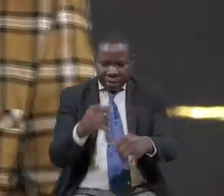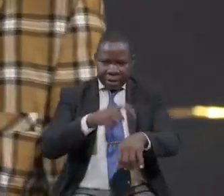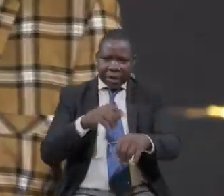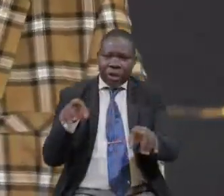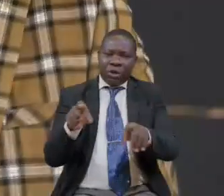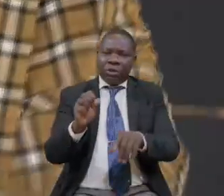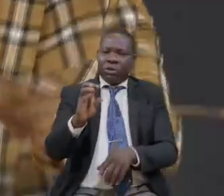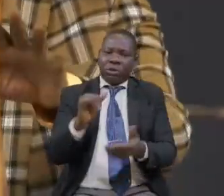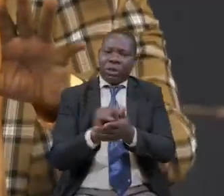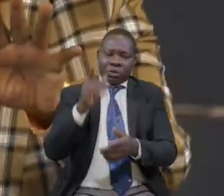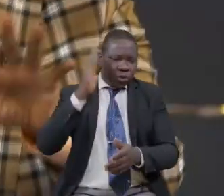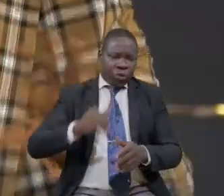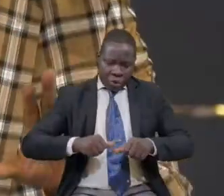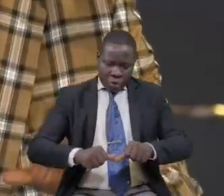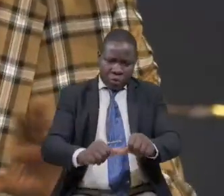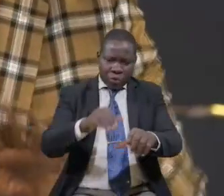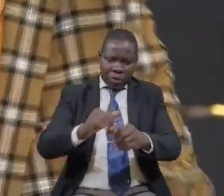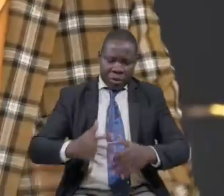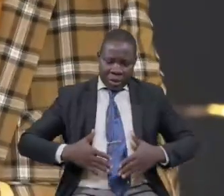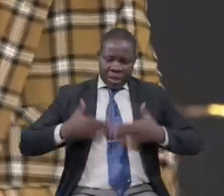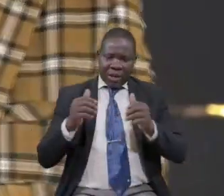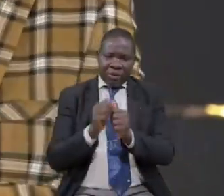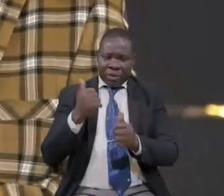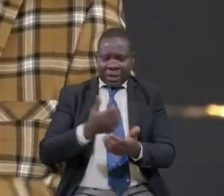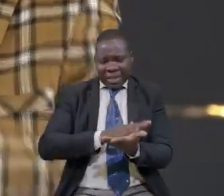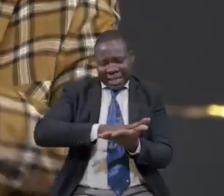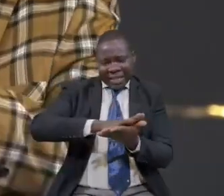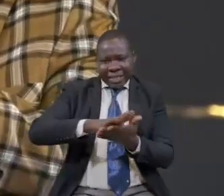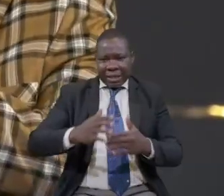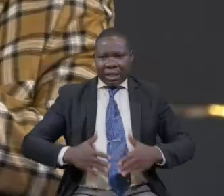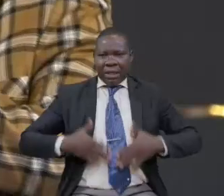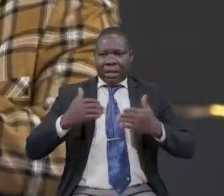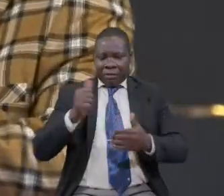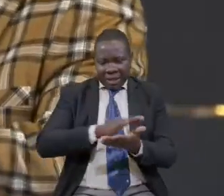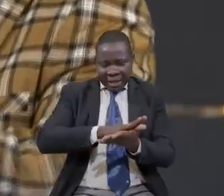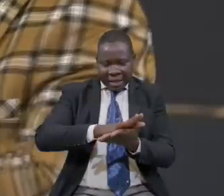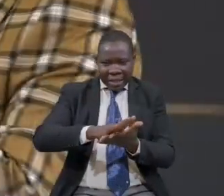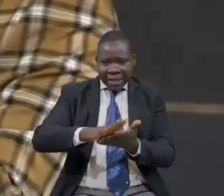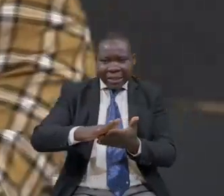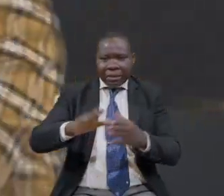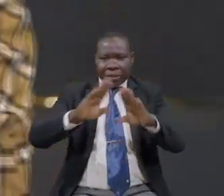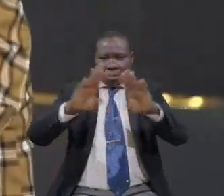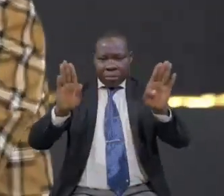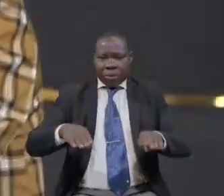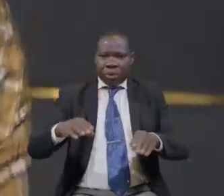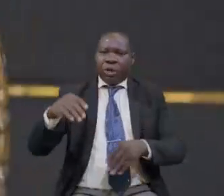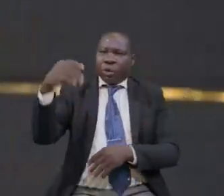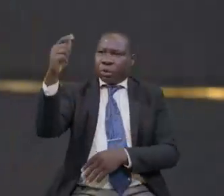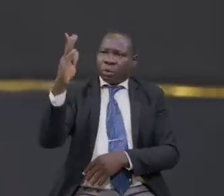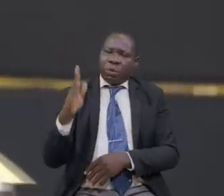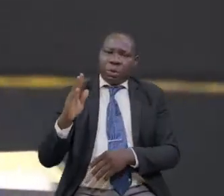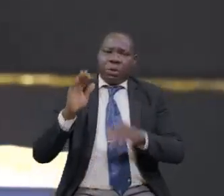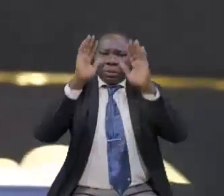in life with a clean life, a clean slate. God's marvelous grace